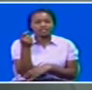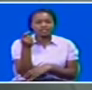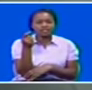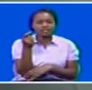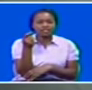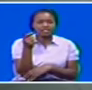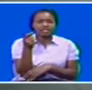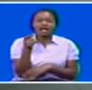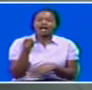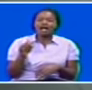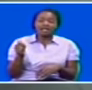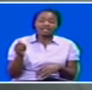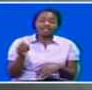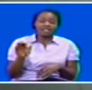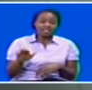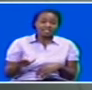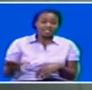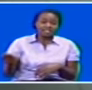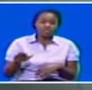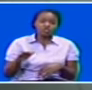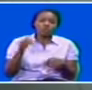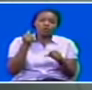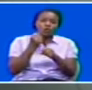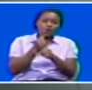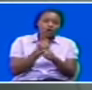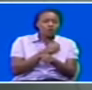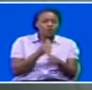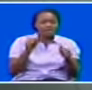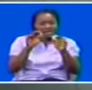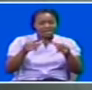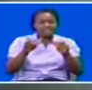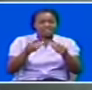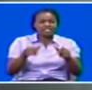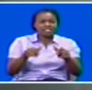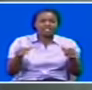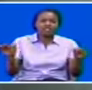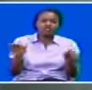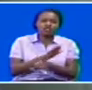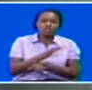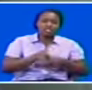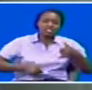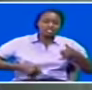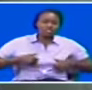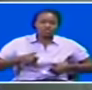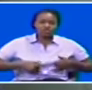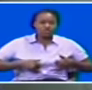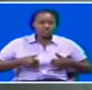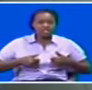We have regions that have done well in agriculture and fully enjoyed its